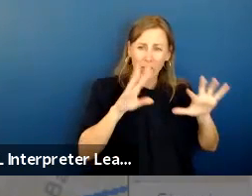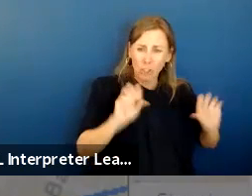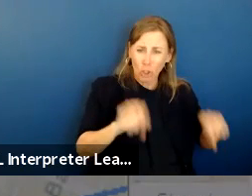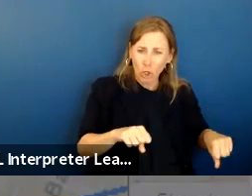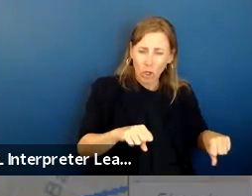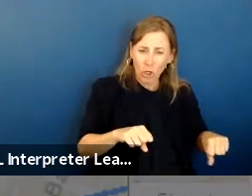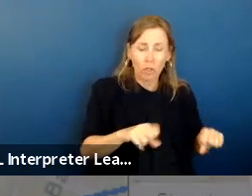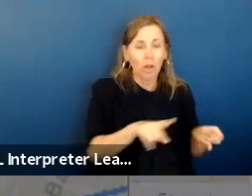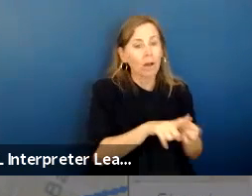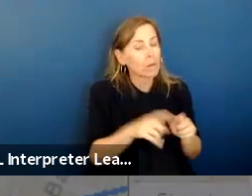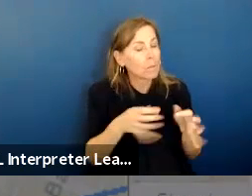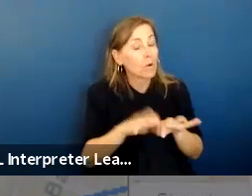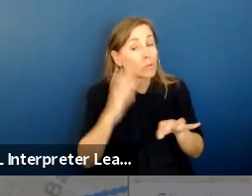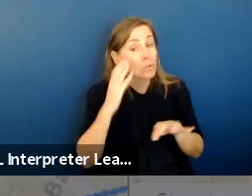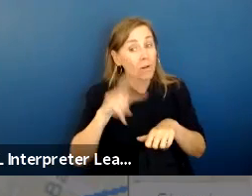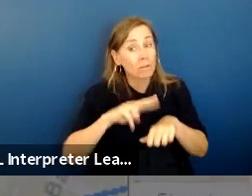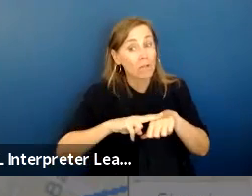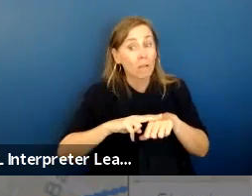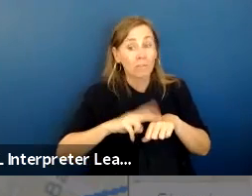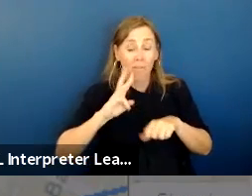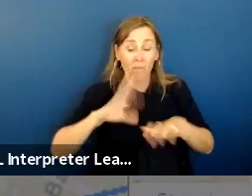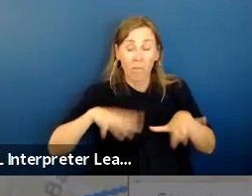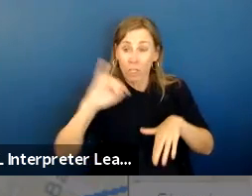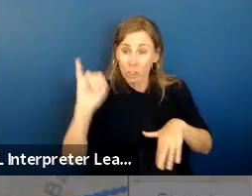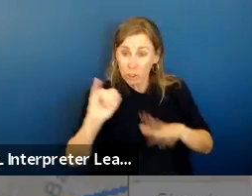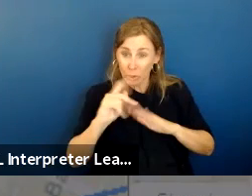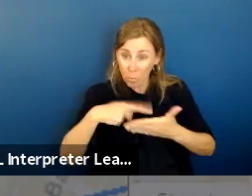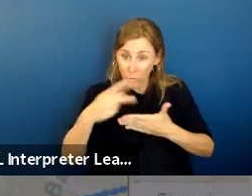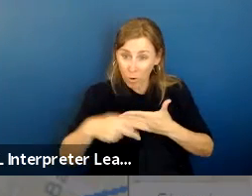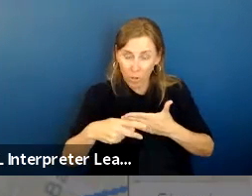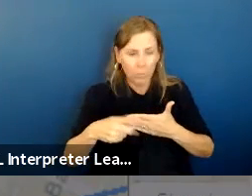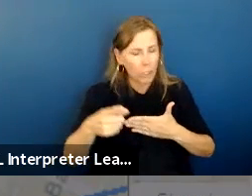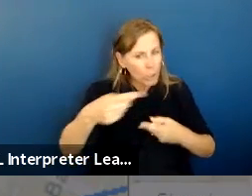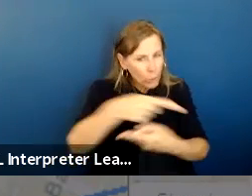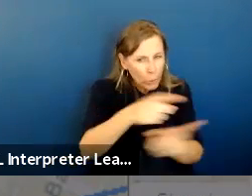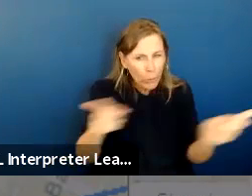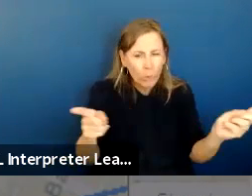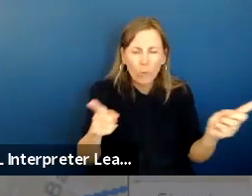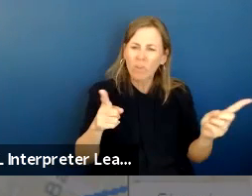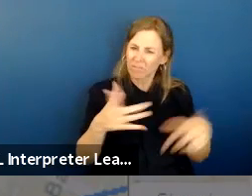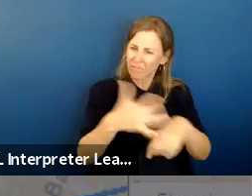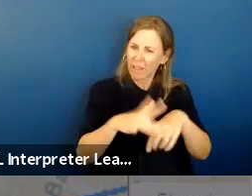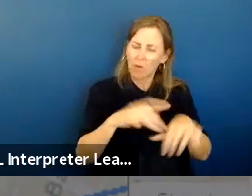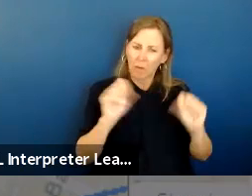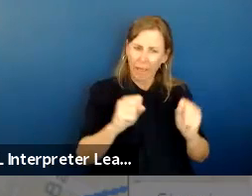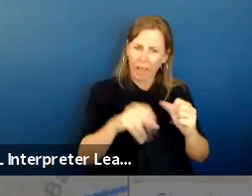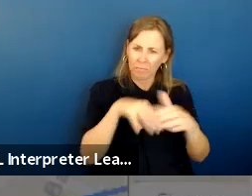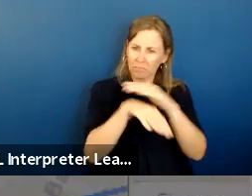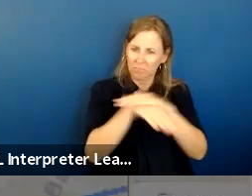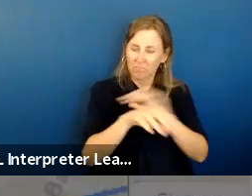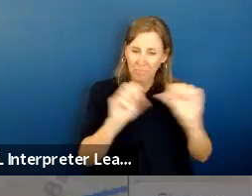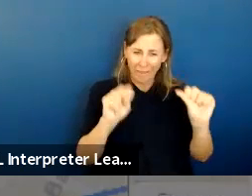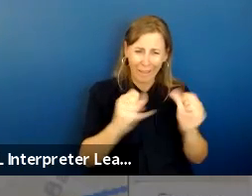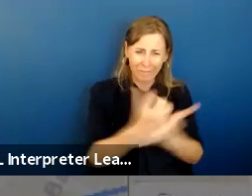Flood Insurance Program, flood insurance is available to all residents in communities that participate, not just for those that